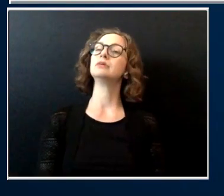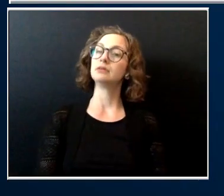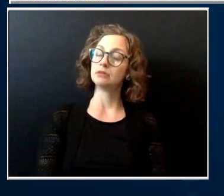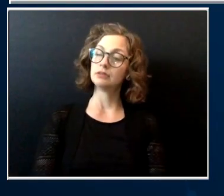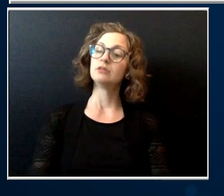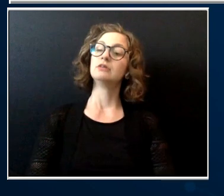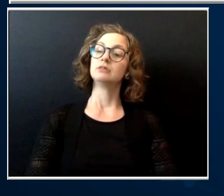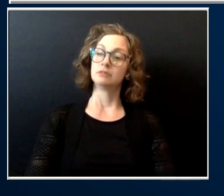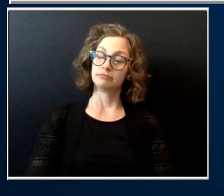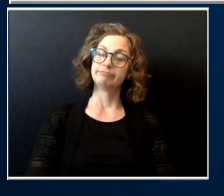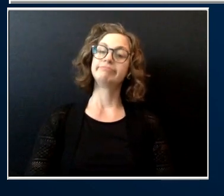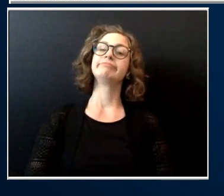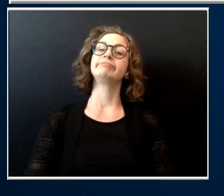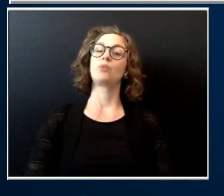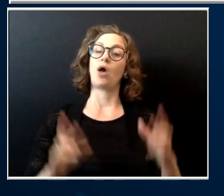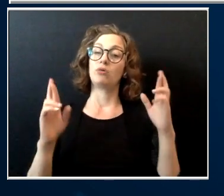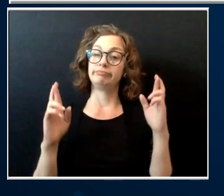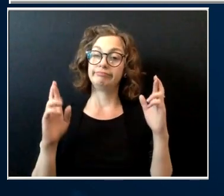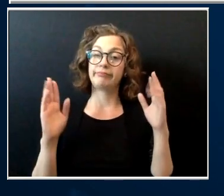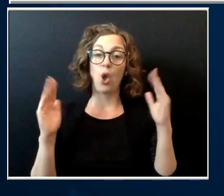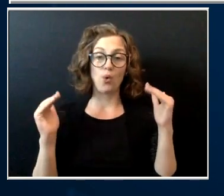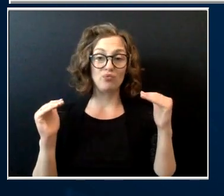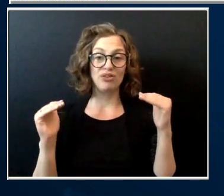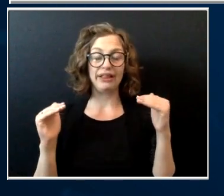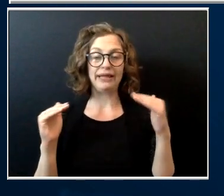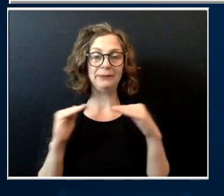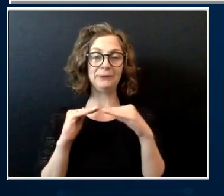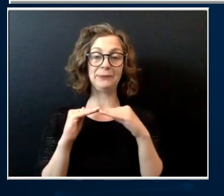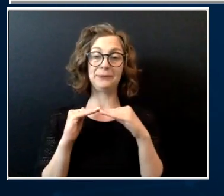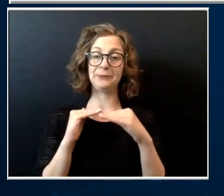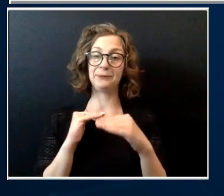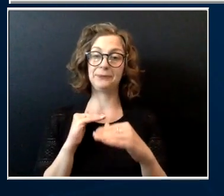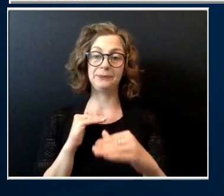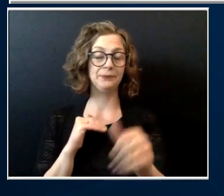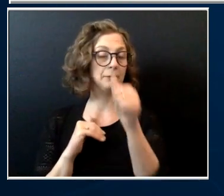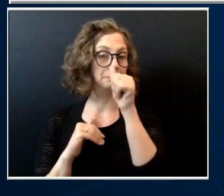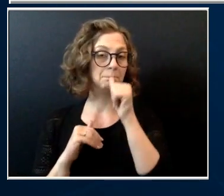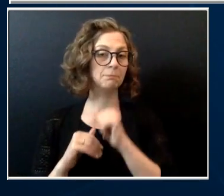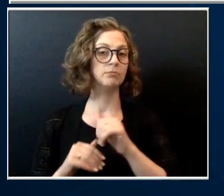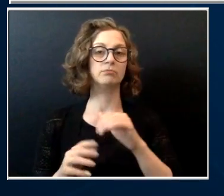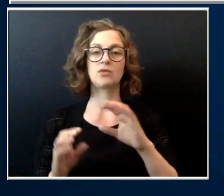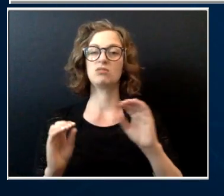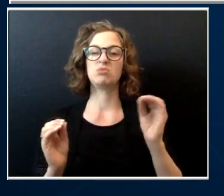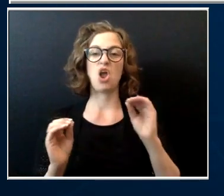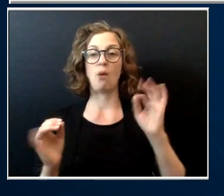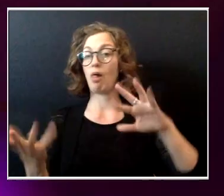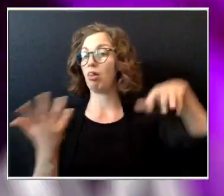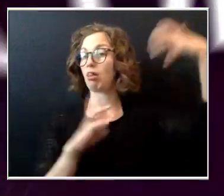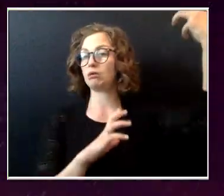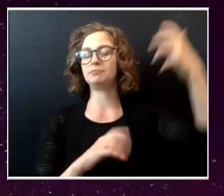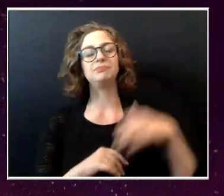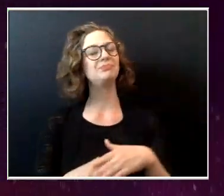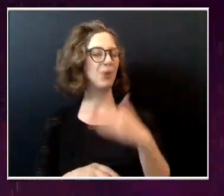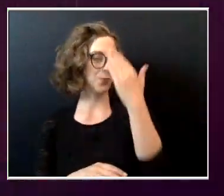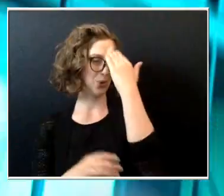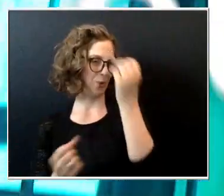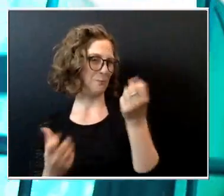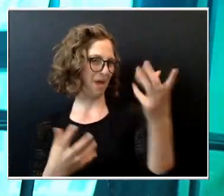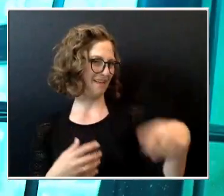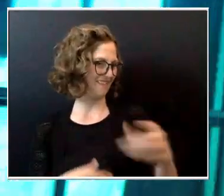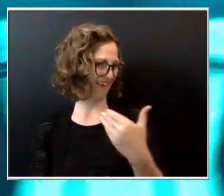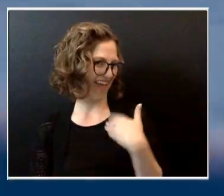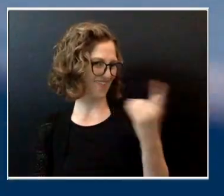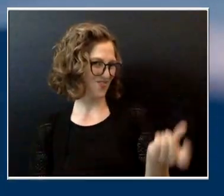say, hopefully this will be something we can get through and not be too concerned. Okay, we know many of you have questions. Let's head to Studio B